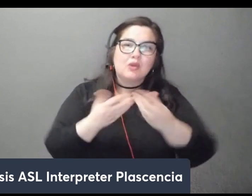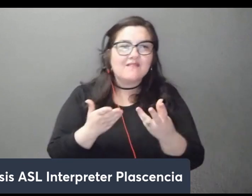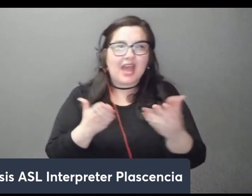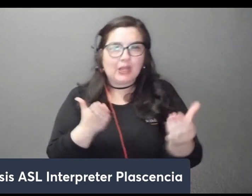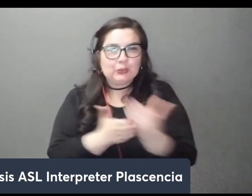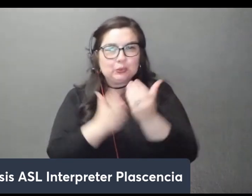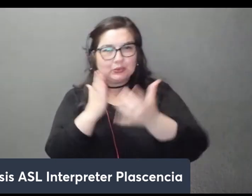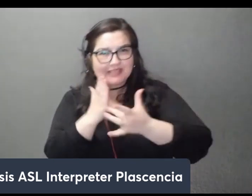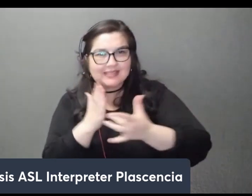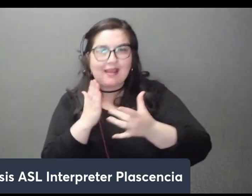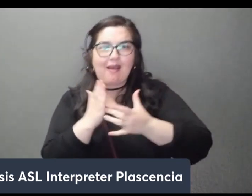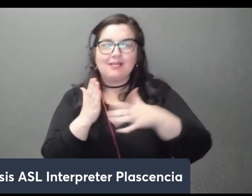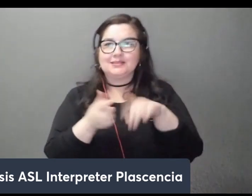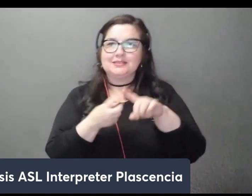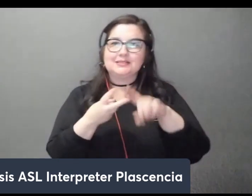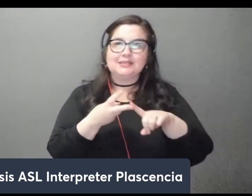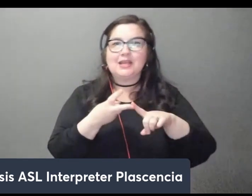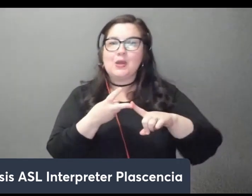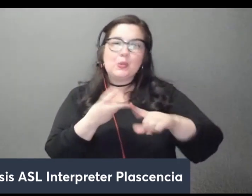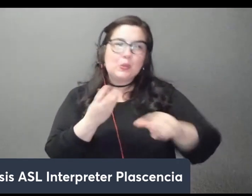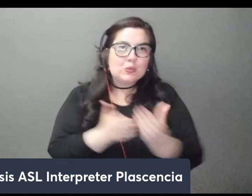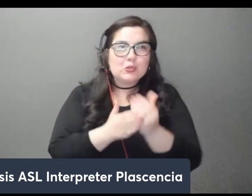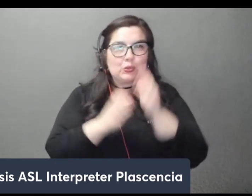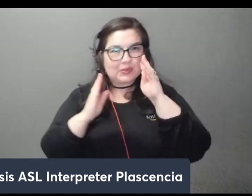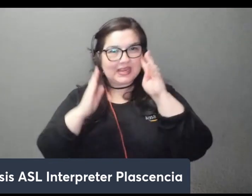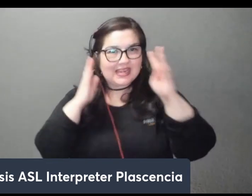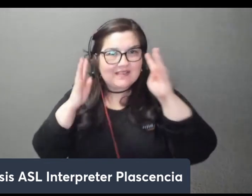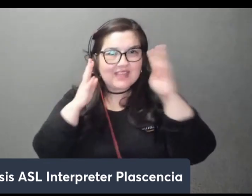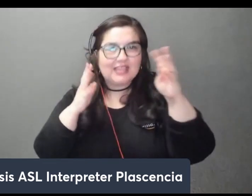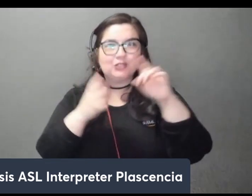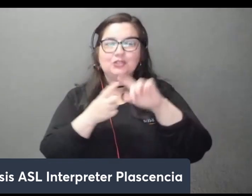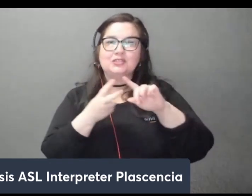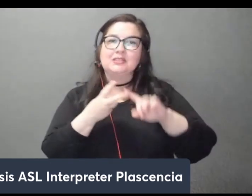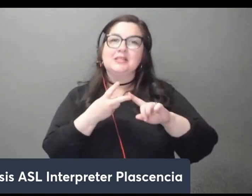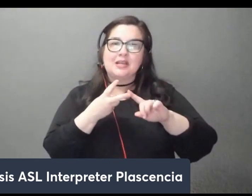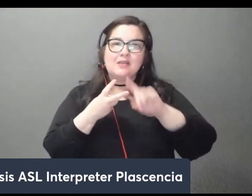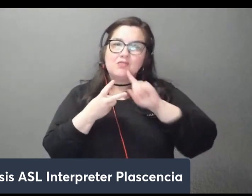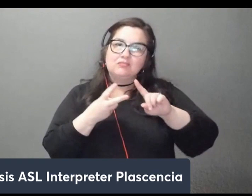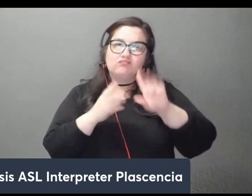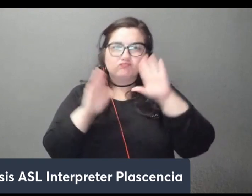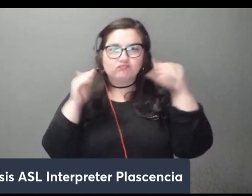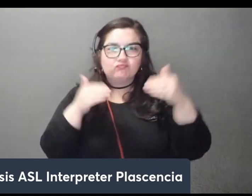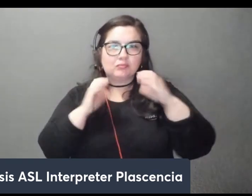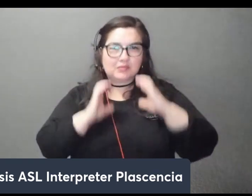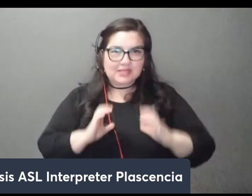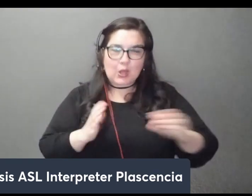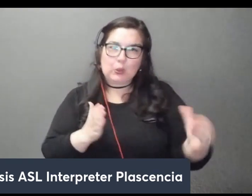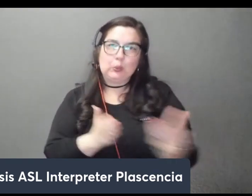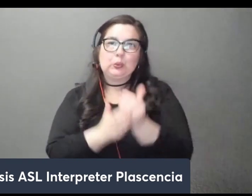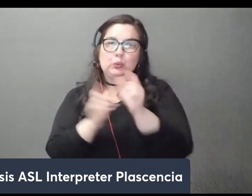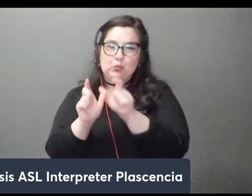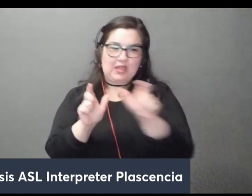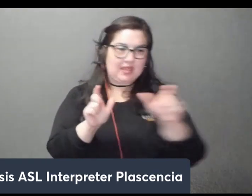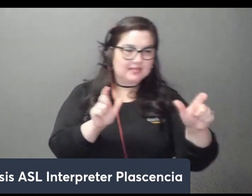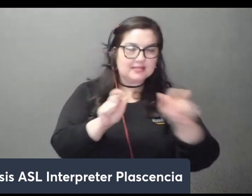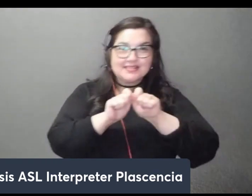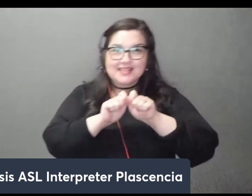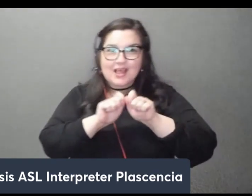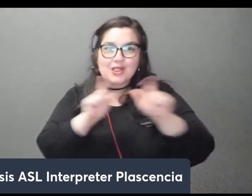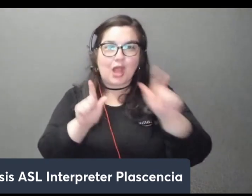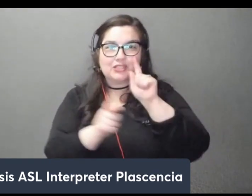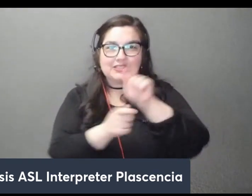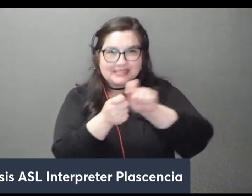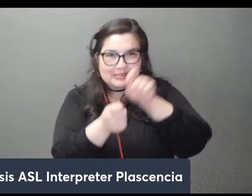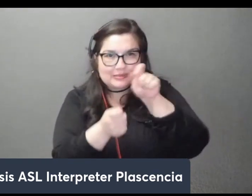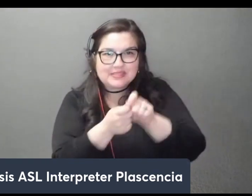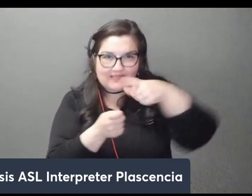we are driving, the kind of innovation we are bringing on behalf of customers, and the new instances we are launching to really specifically target